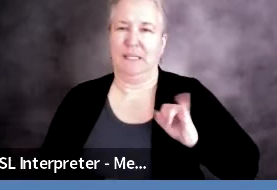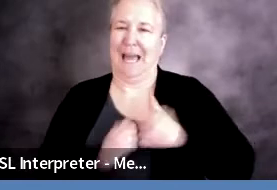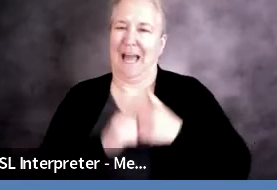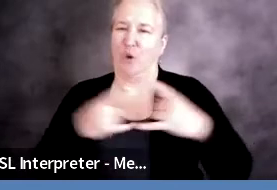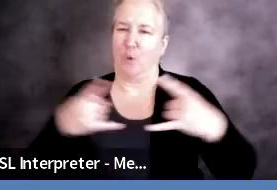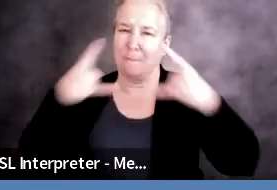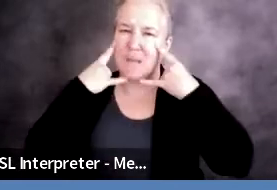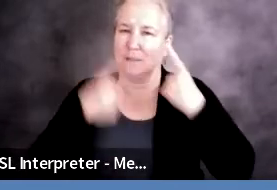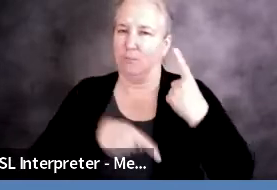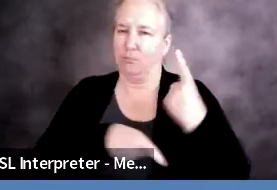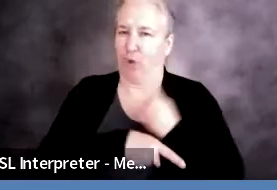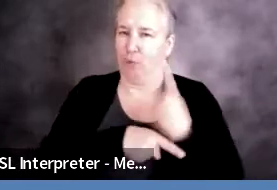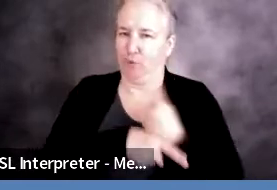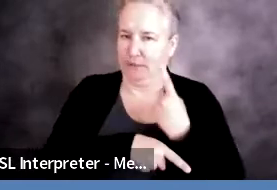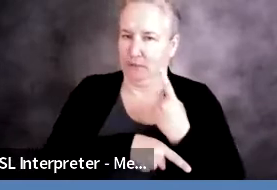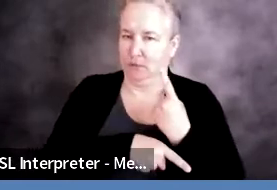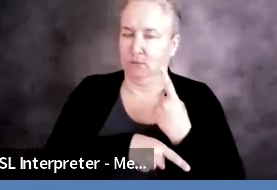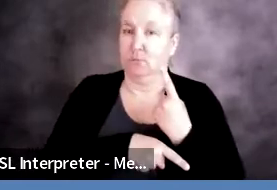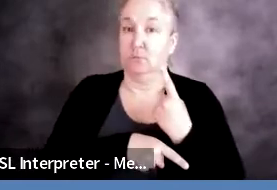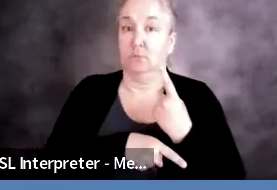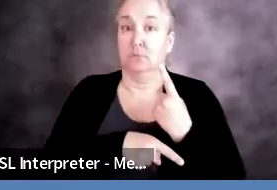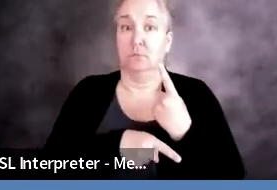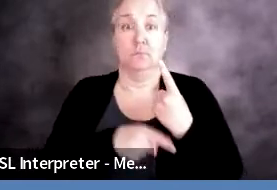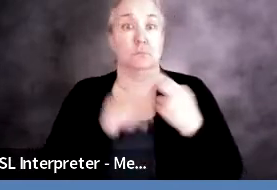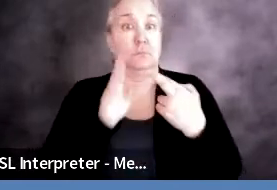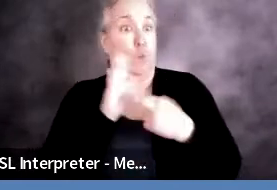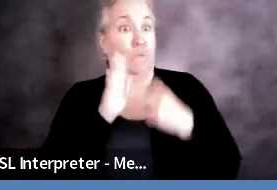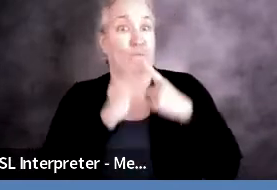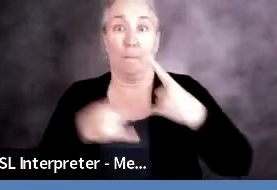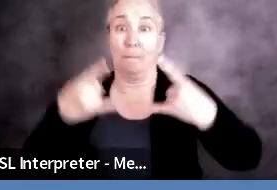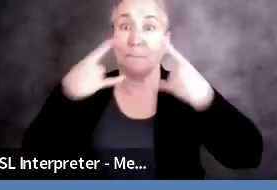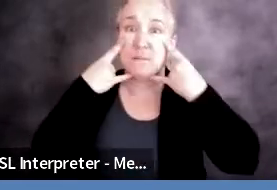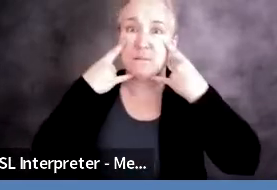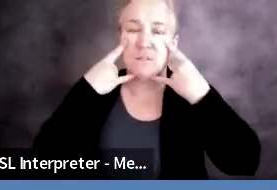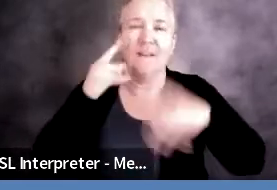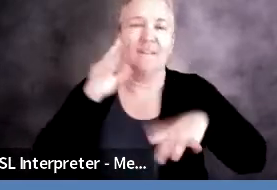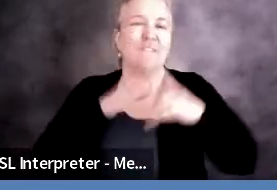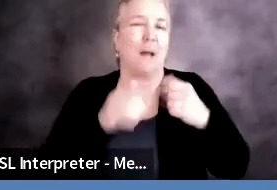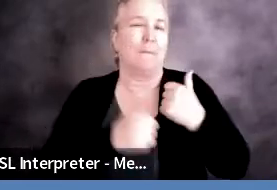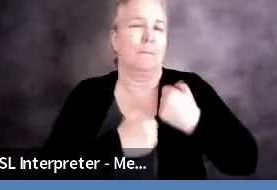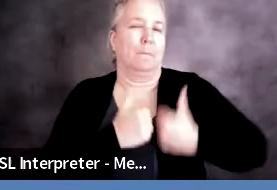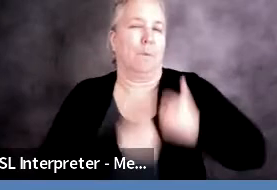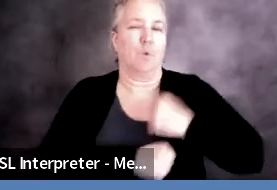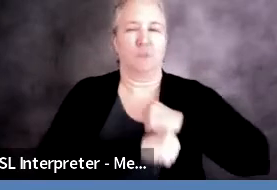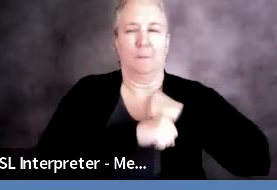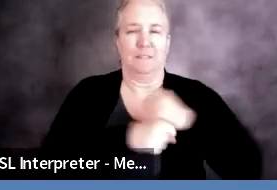rule for masking is really to find the most protective mask that fits you well